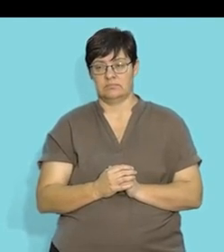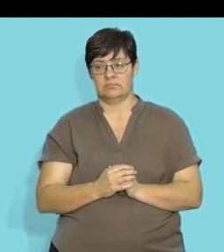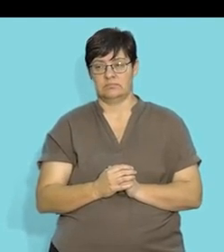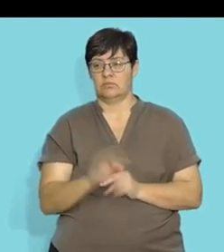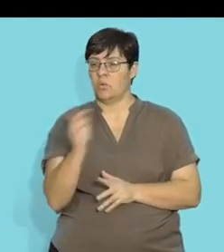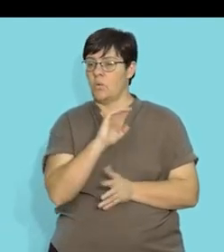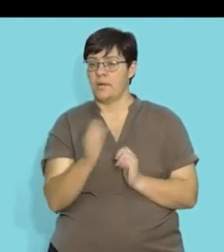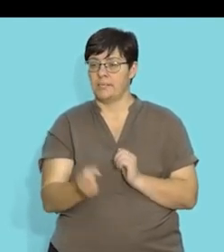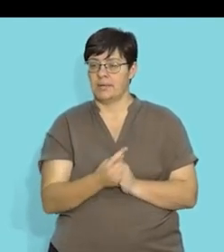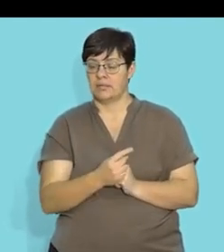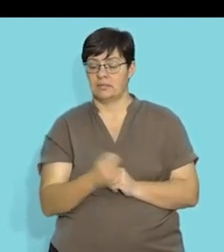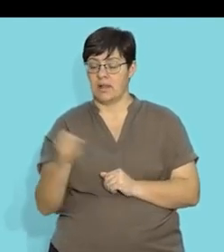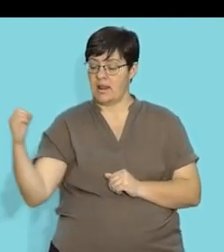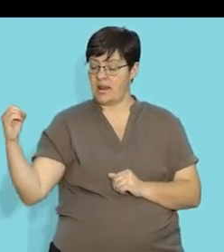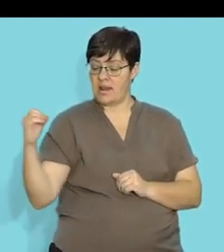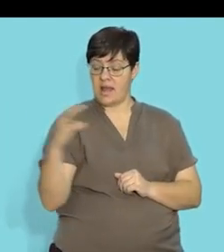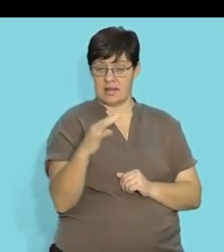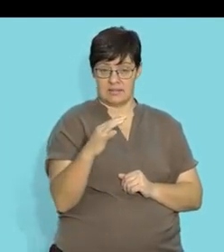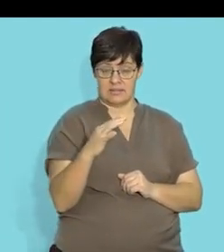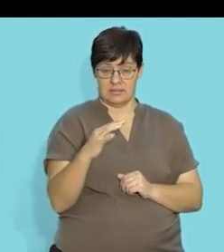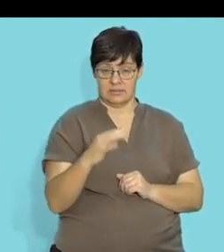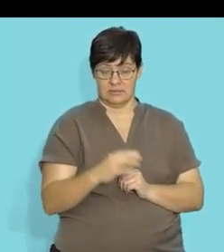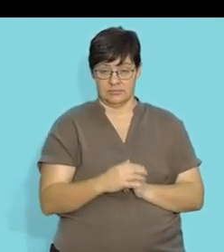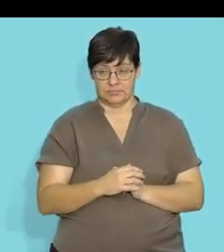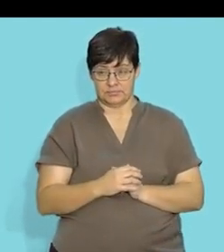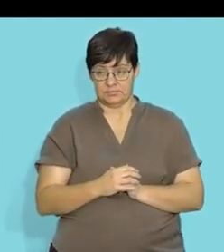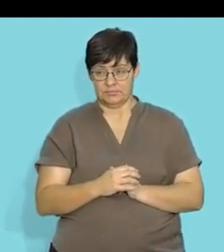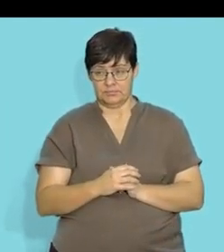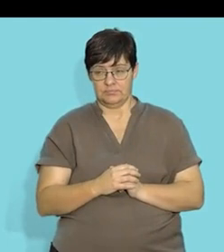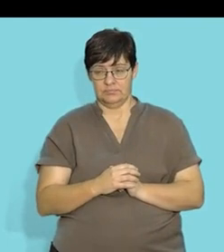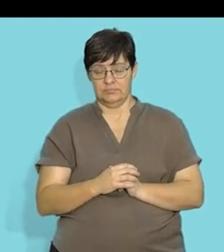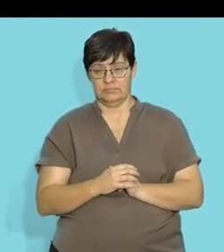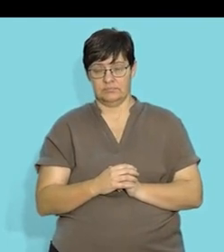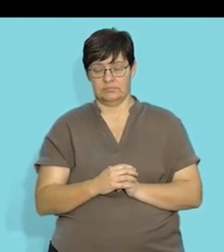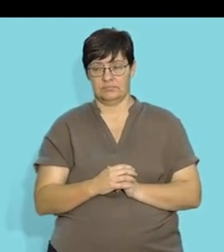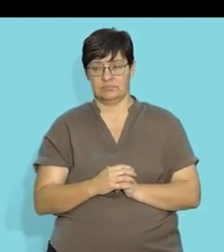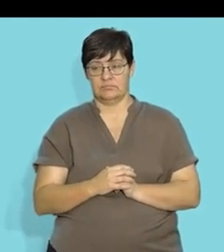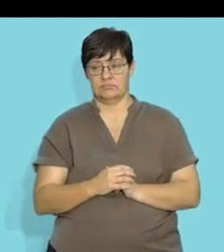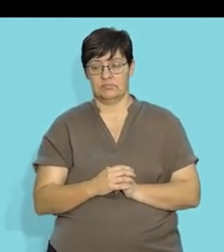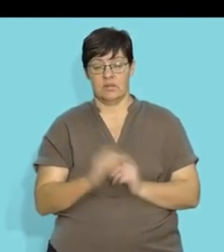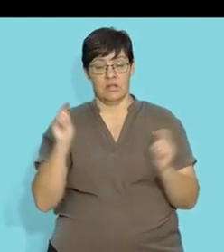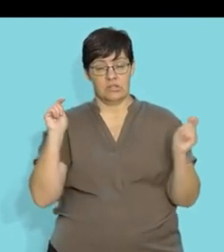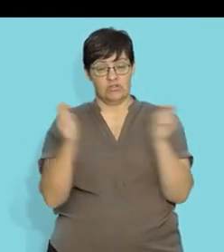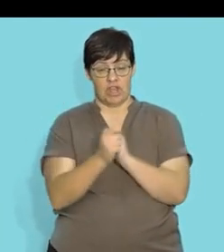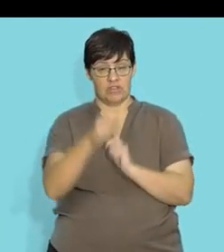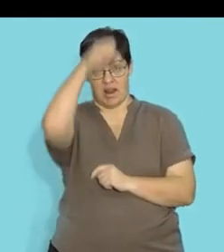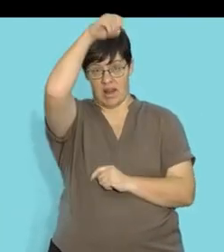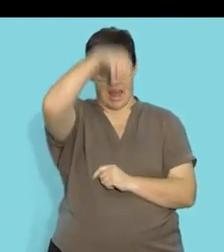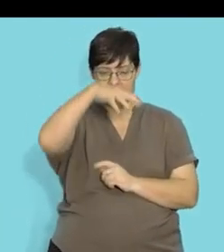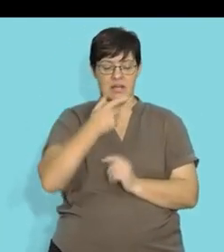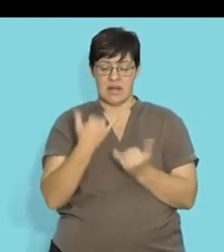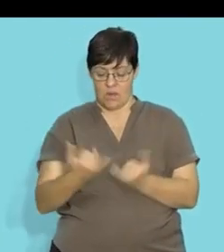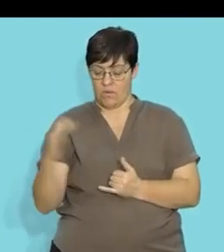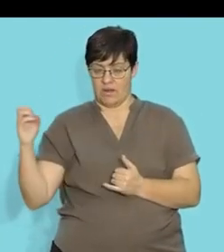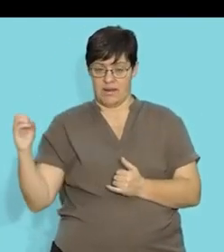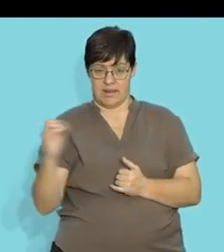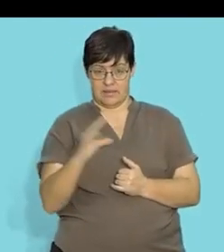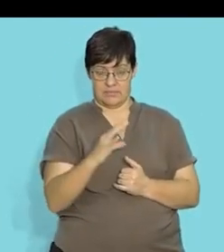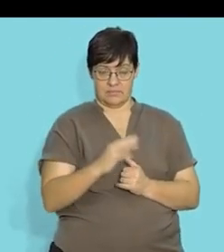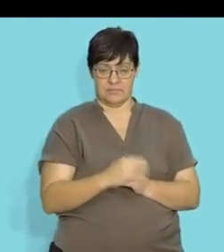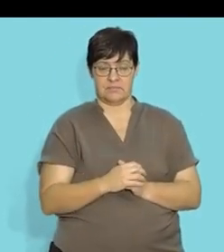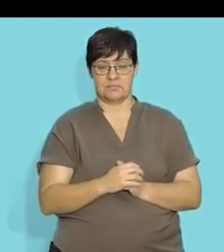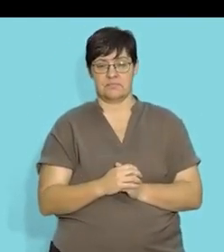Let's look at what happens when the light comes from a different direction. So here we've changed the direction of the light, and